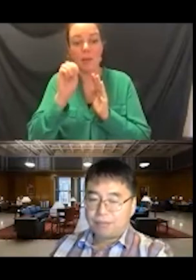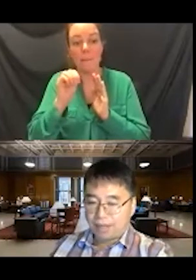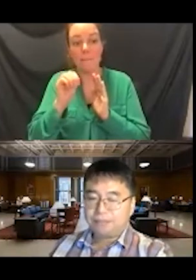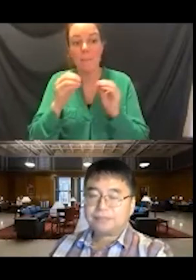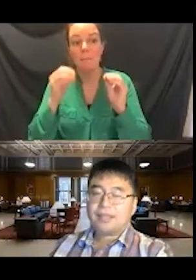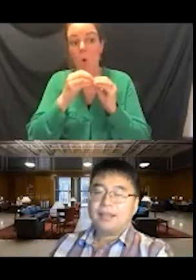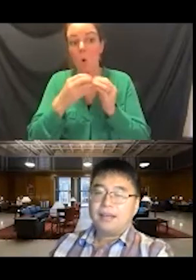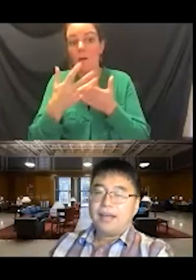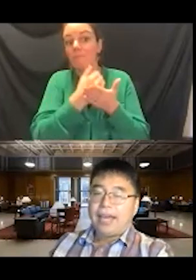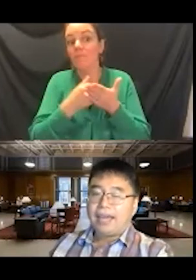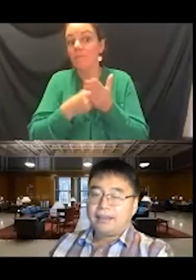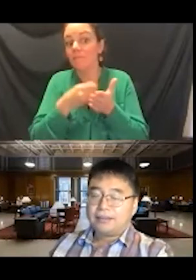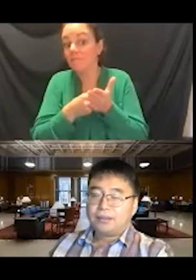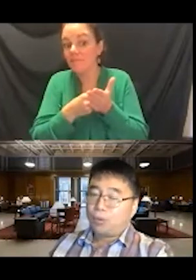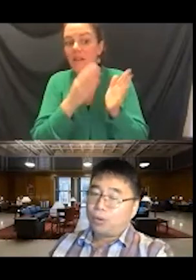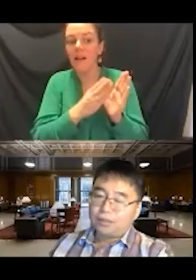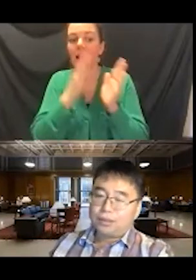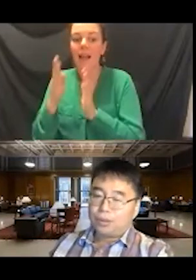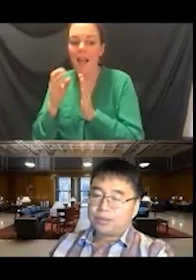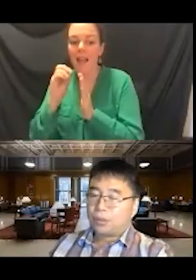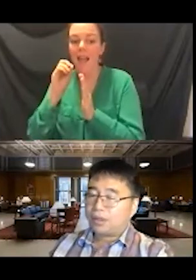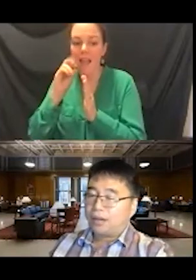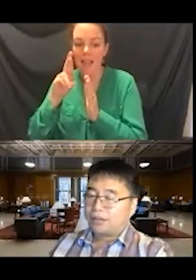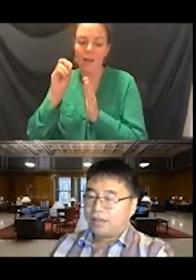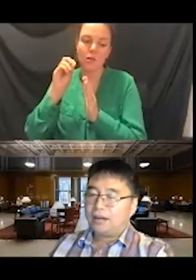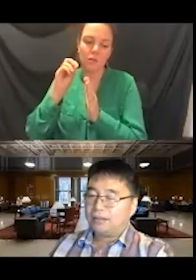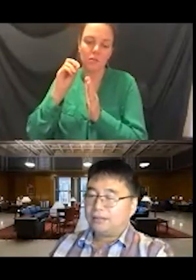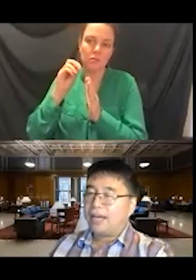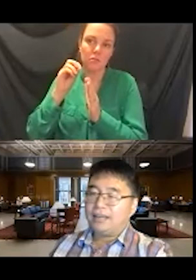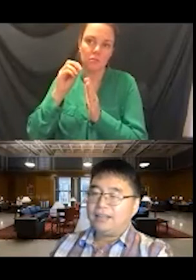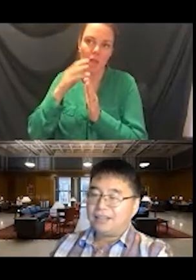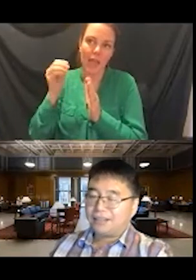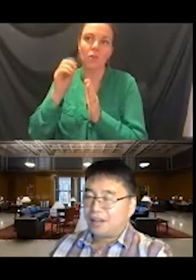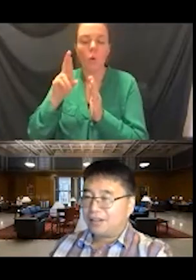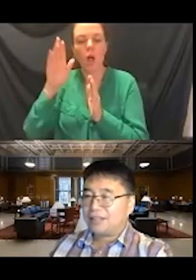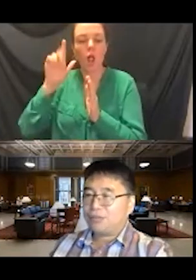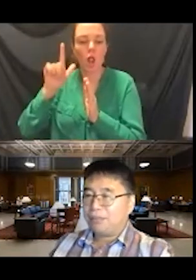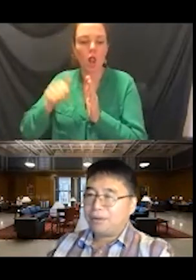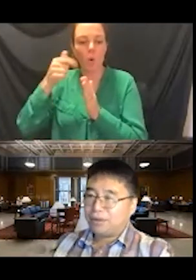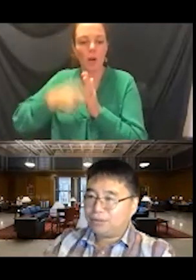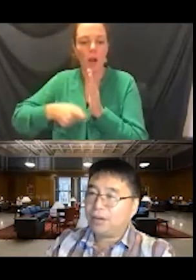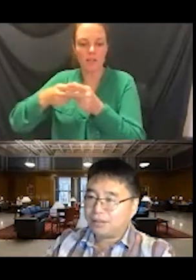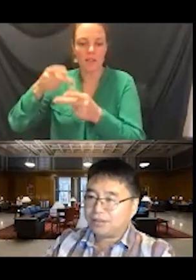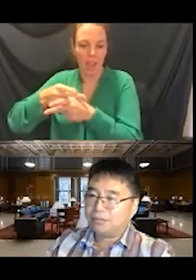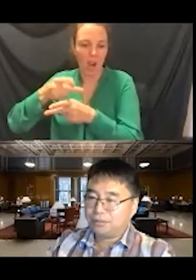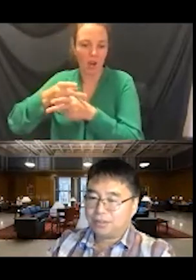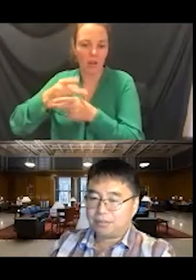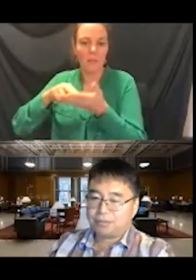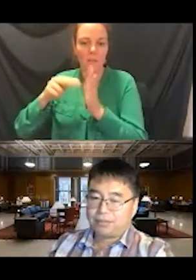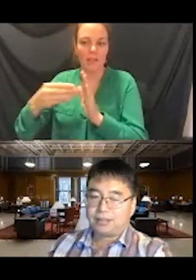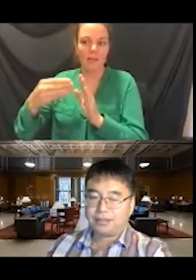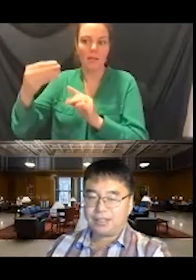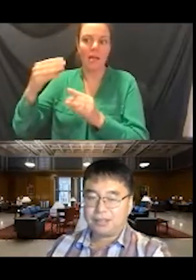income for them, and or lowers total cost of care, i.e. the dollar that's reimbursed to us